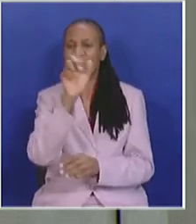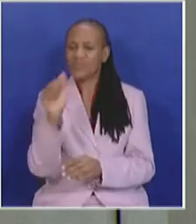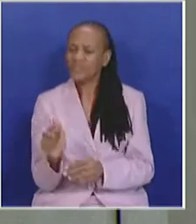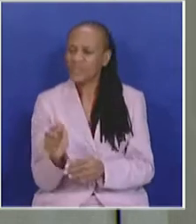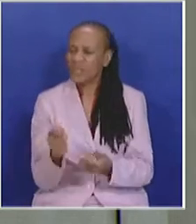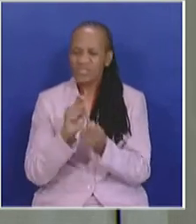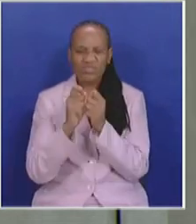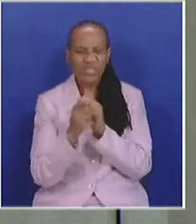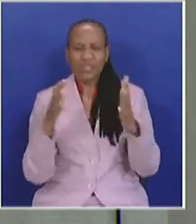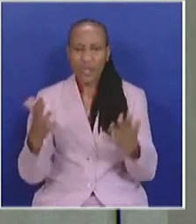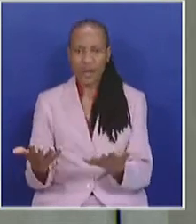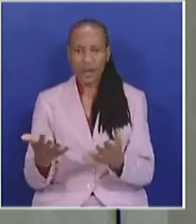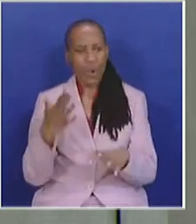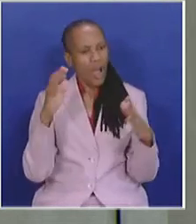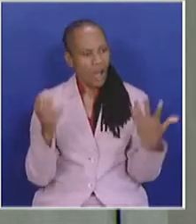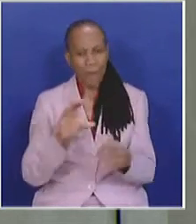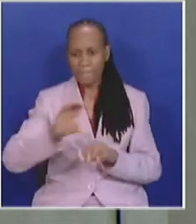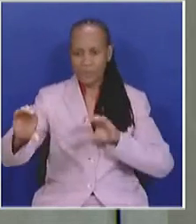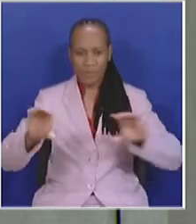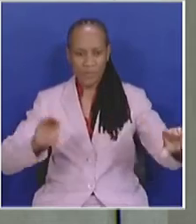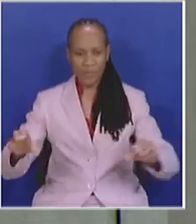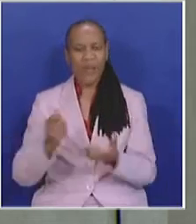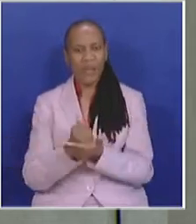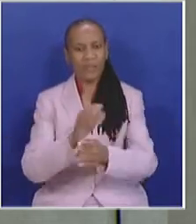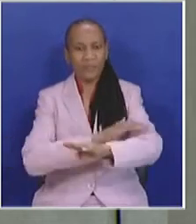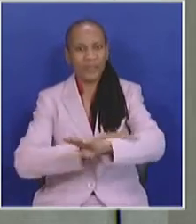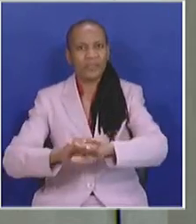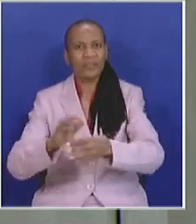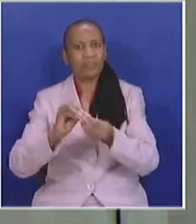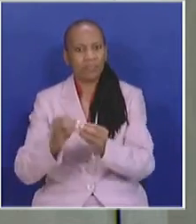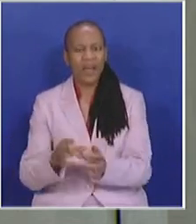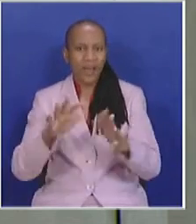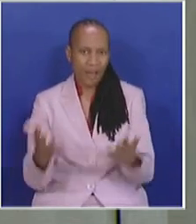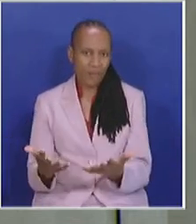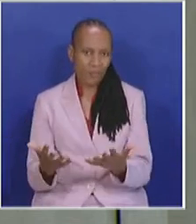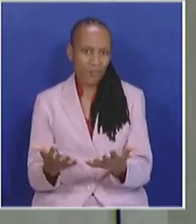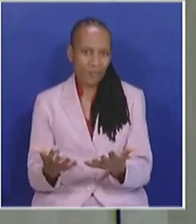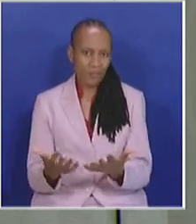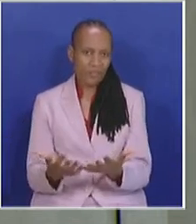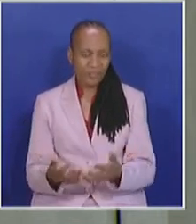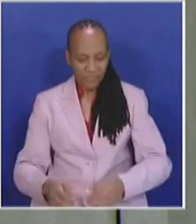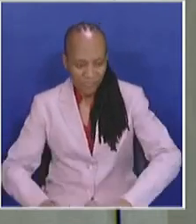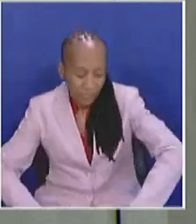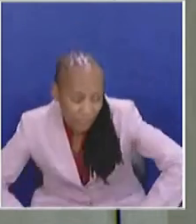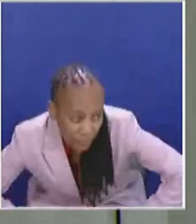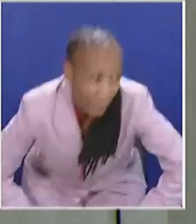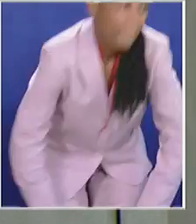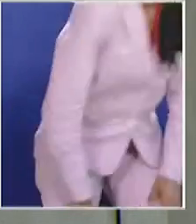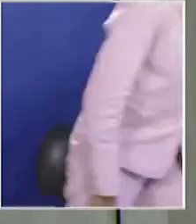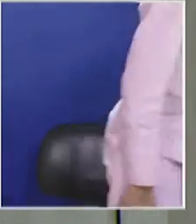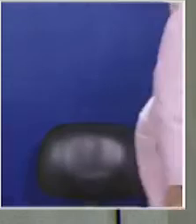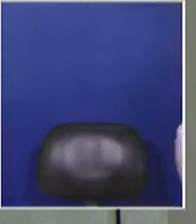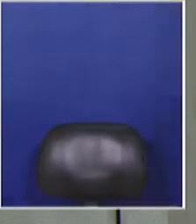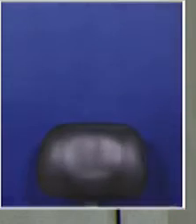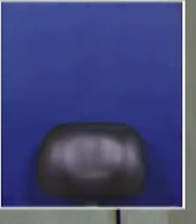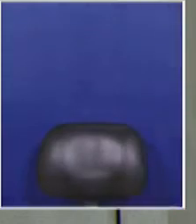a country, we must fund our road infrastructure network. Chairperson, even in the current